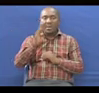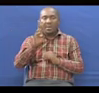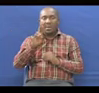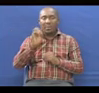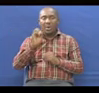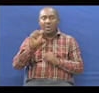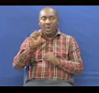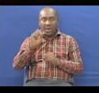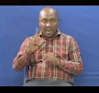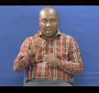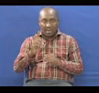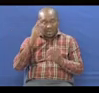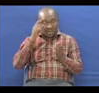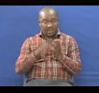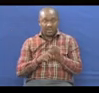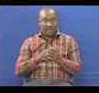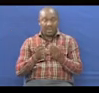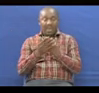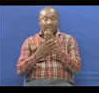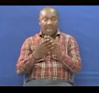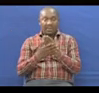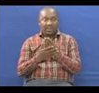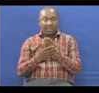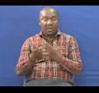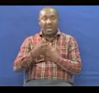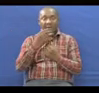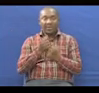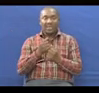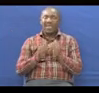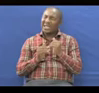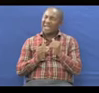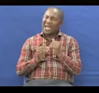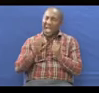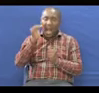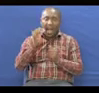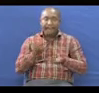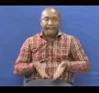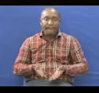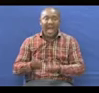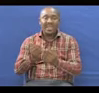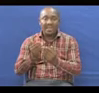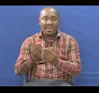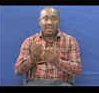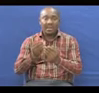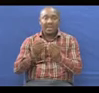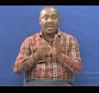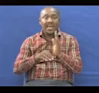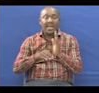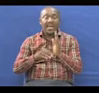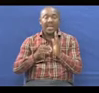having high birth rate. But this it is mostly common in sub-Saharan African